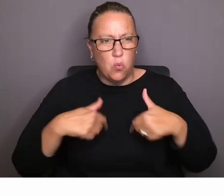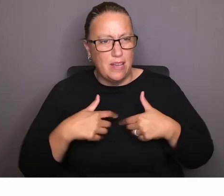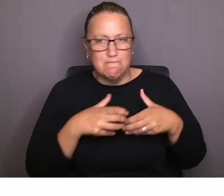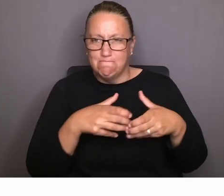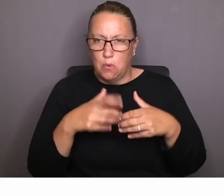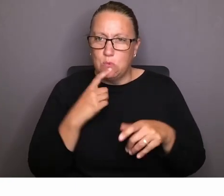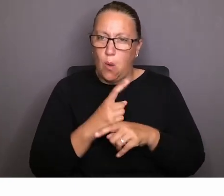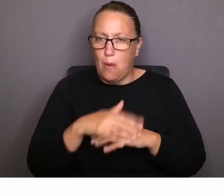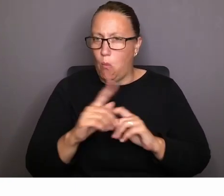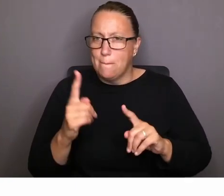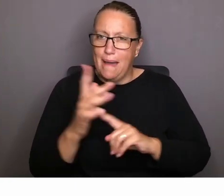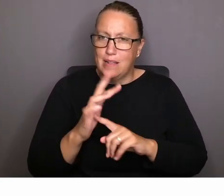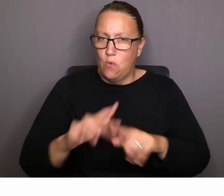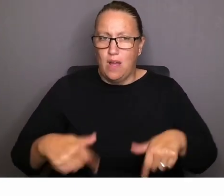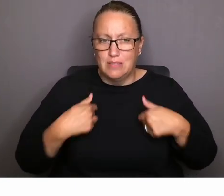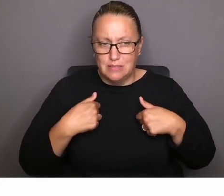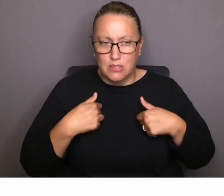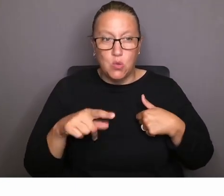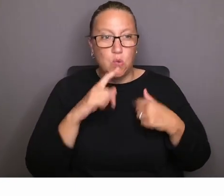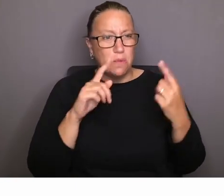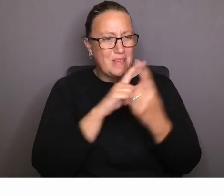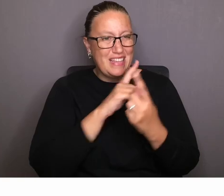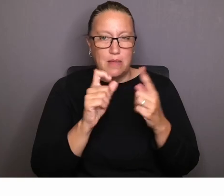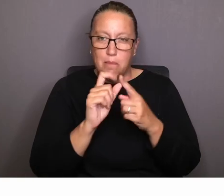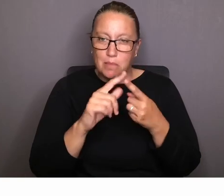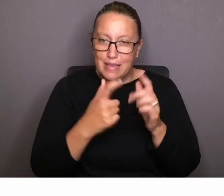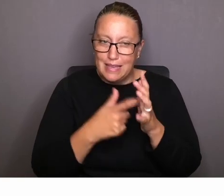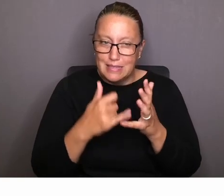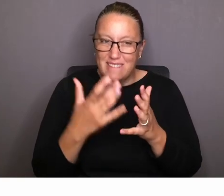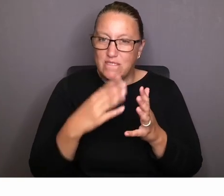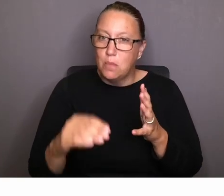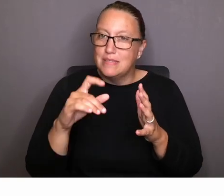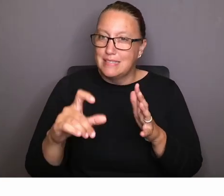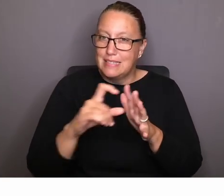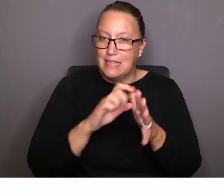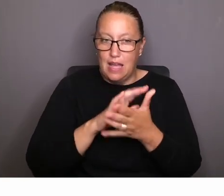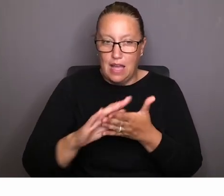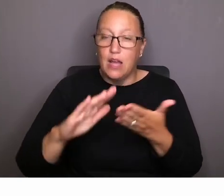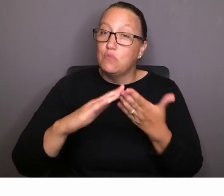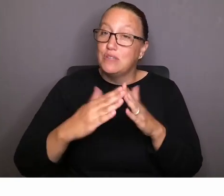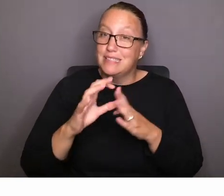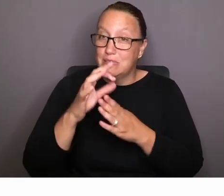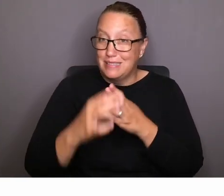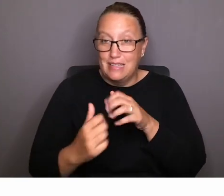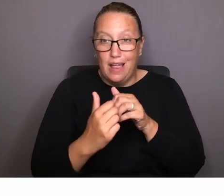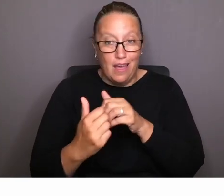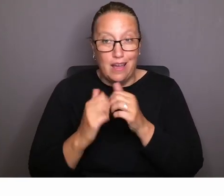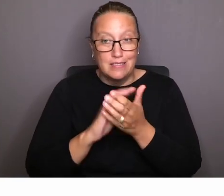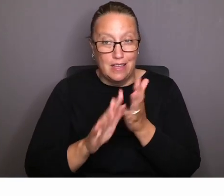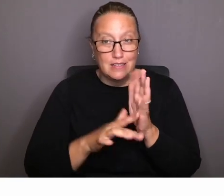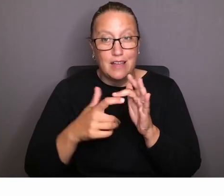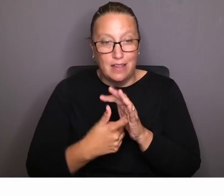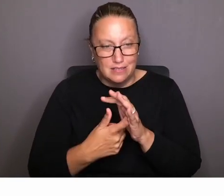us. You'll meet peers from Community Disability Alliance Hunter, or CEDAH. Sharing